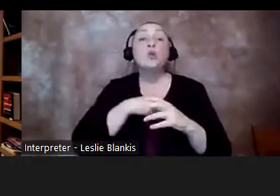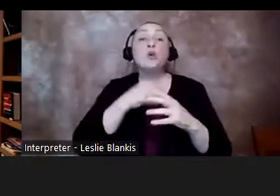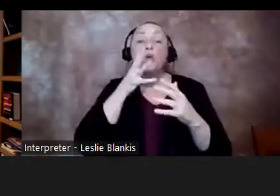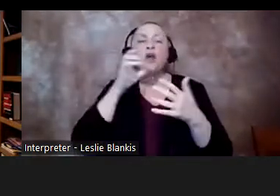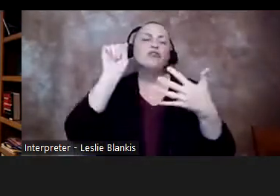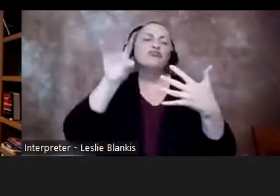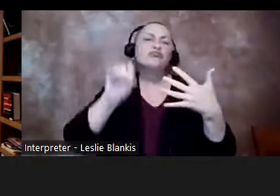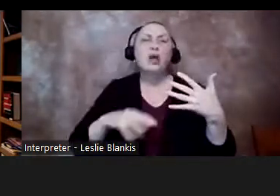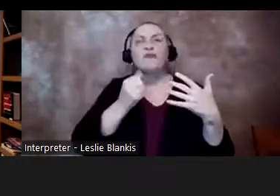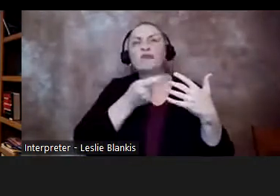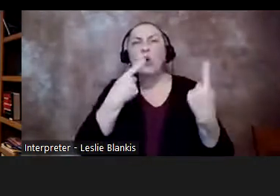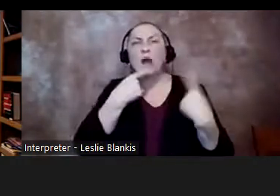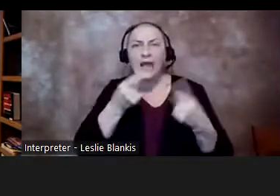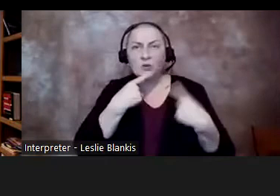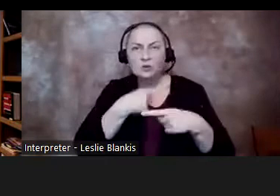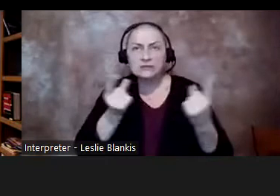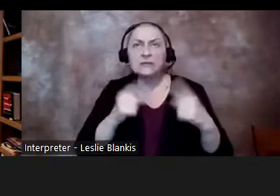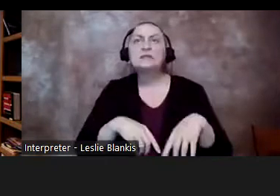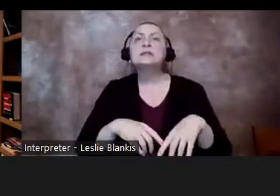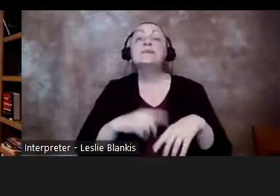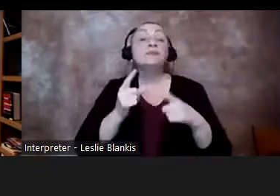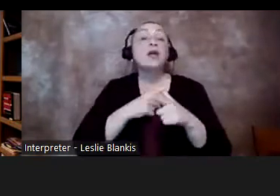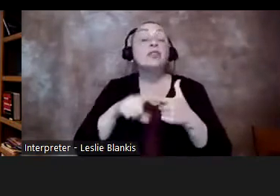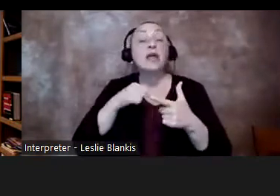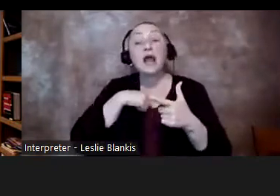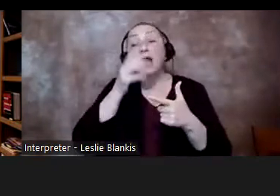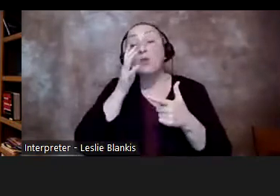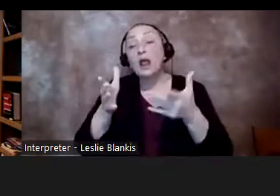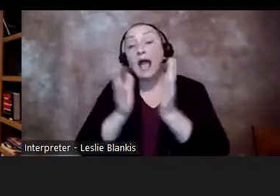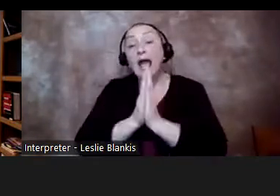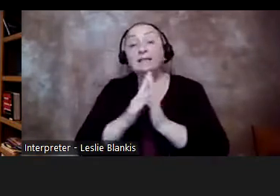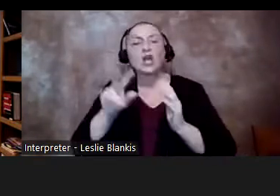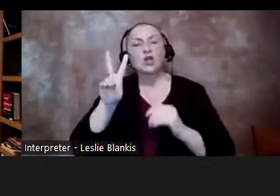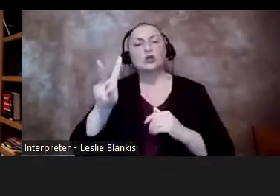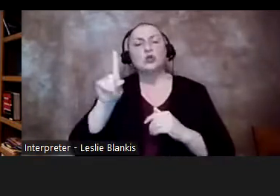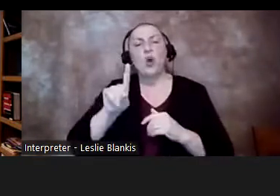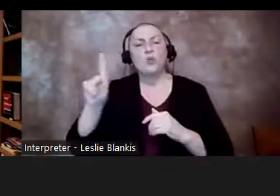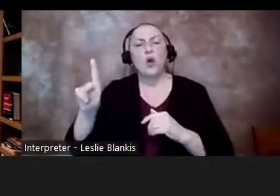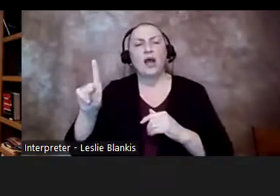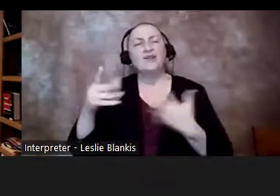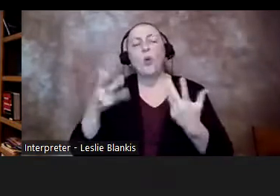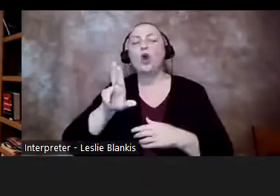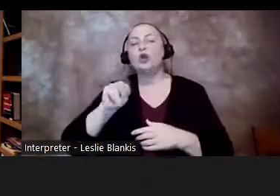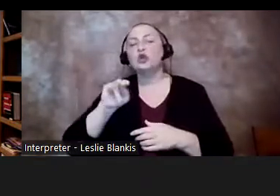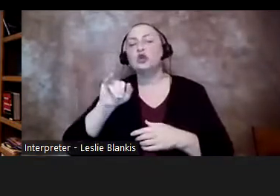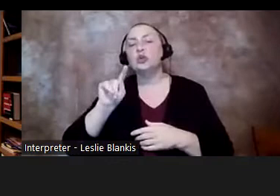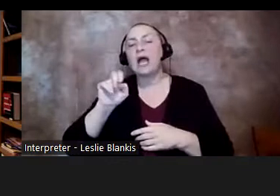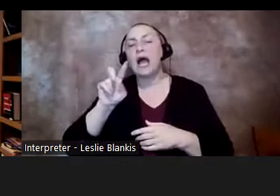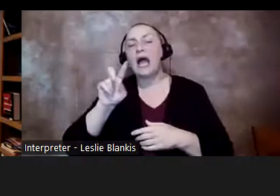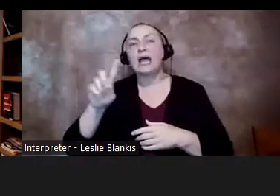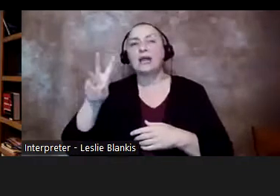to bring up a few announcements, and then what I'll do is I am going to ask our 211 or United Way partner